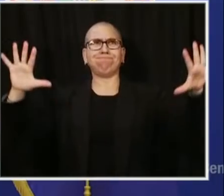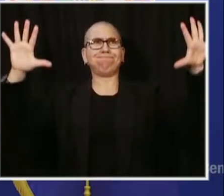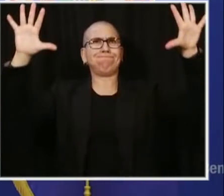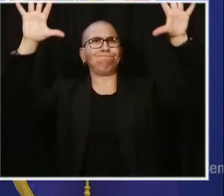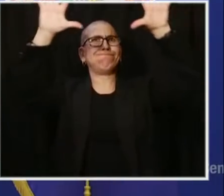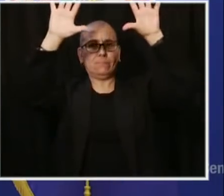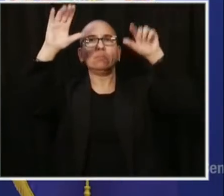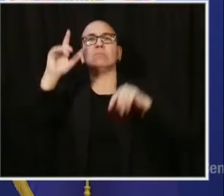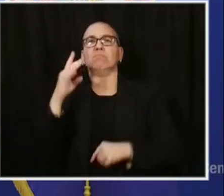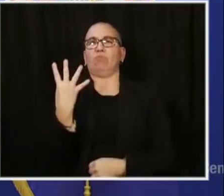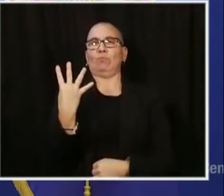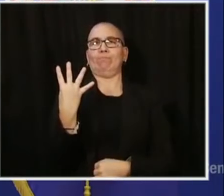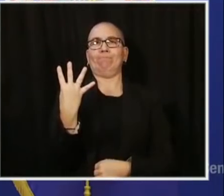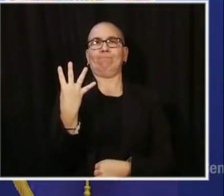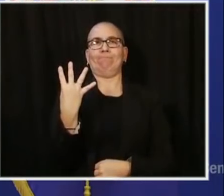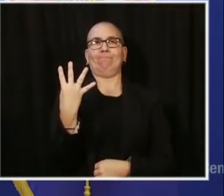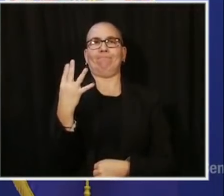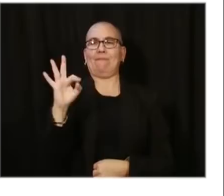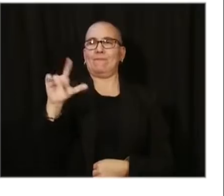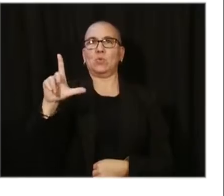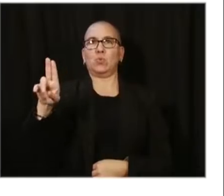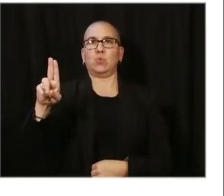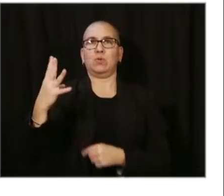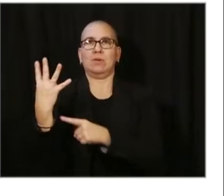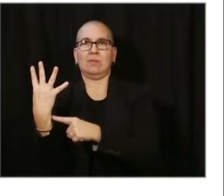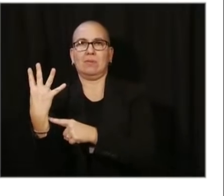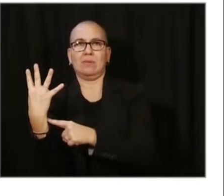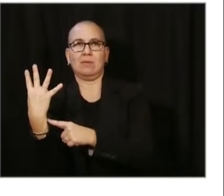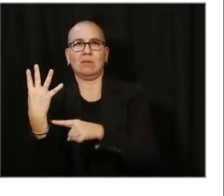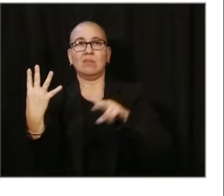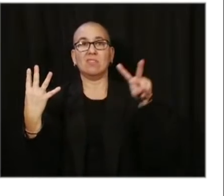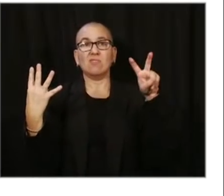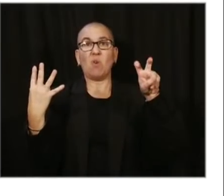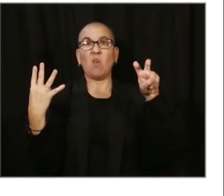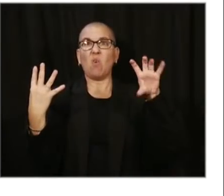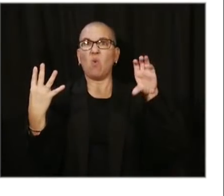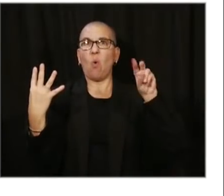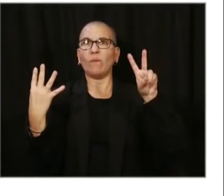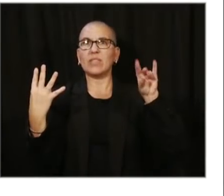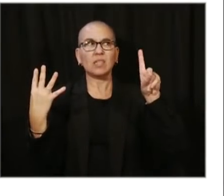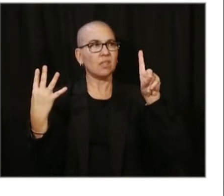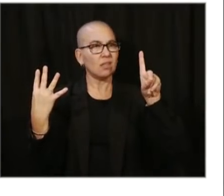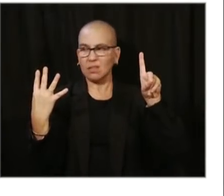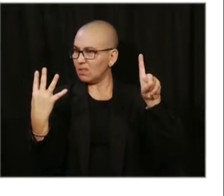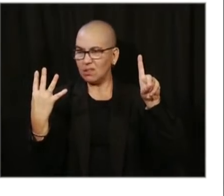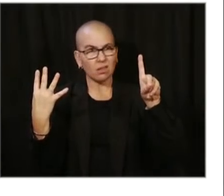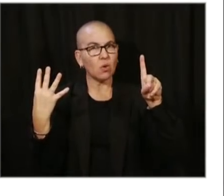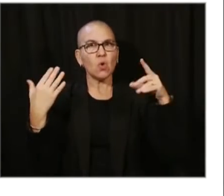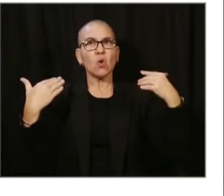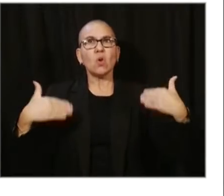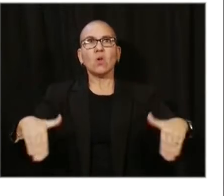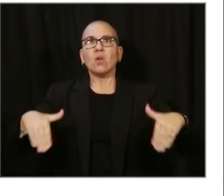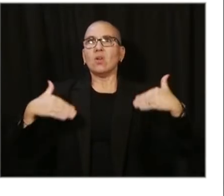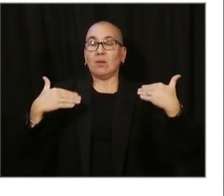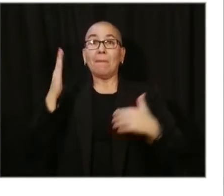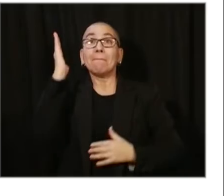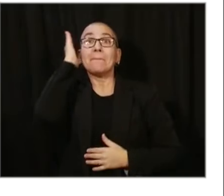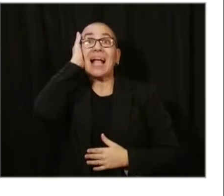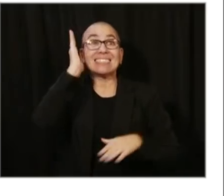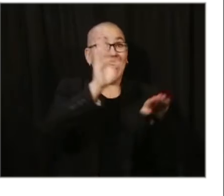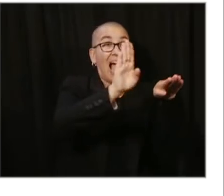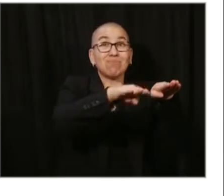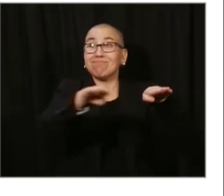COVID, and that will certainly go up. What you're looking at is beds in use, capacity in parts of the state, and then